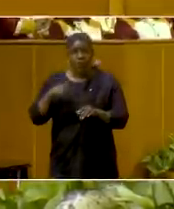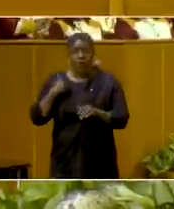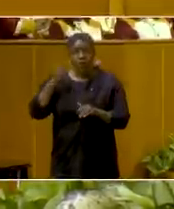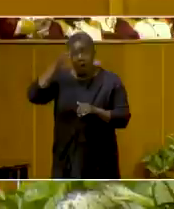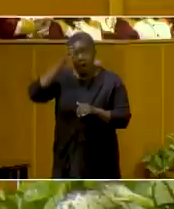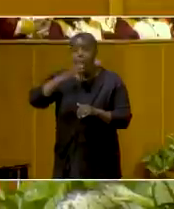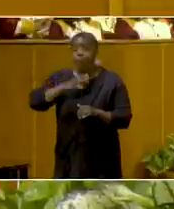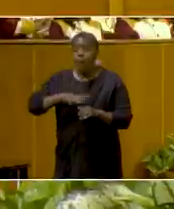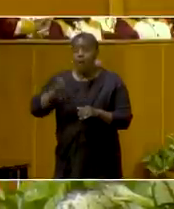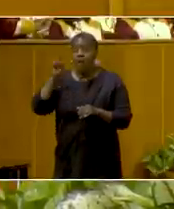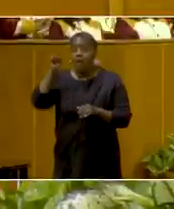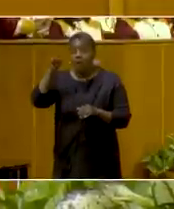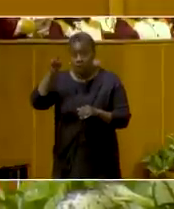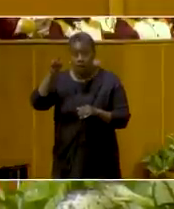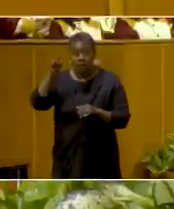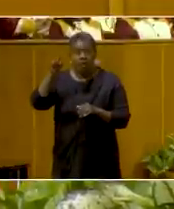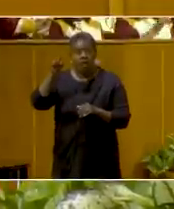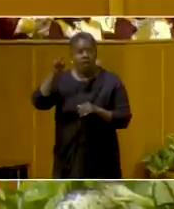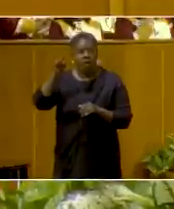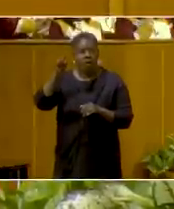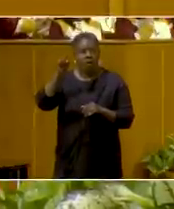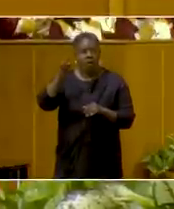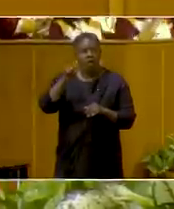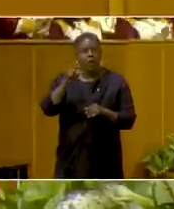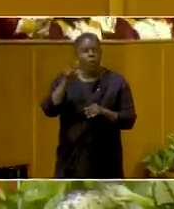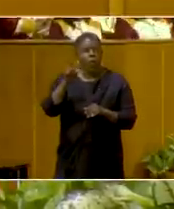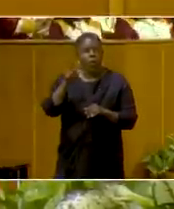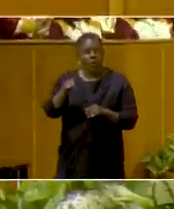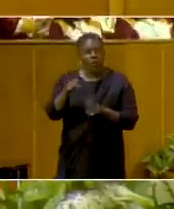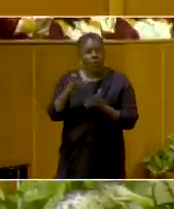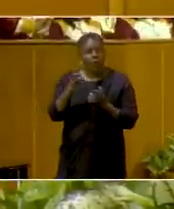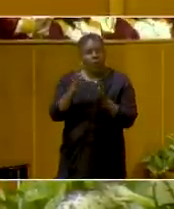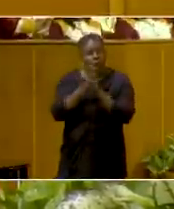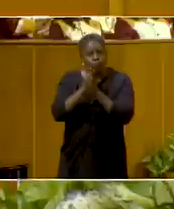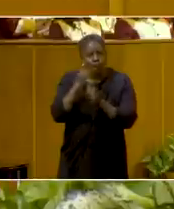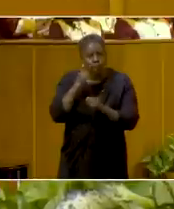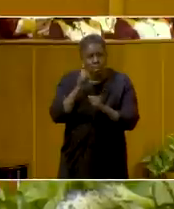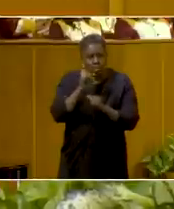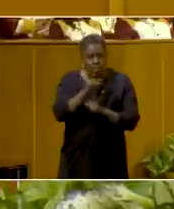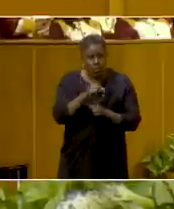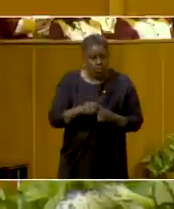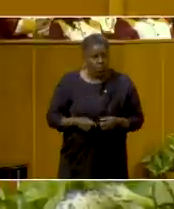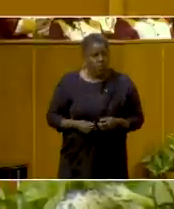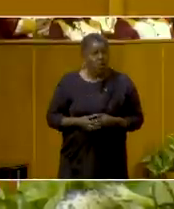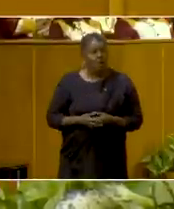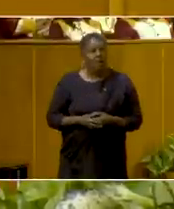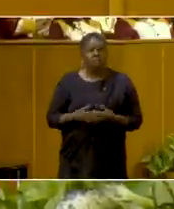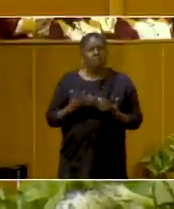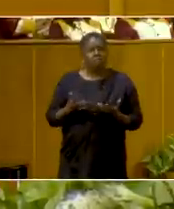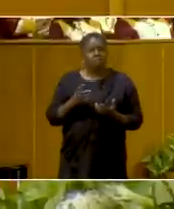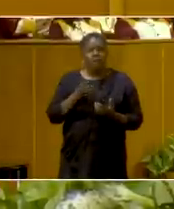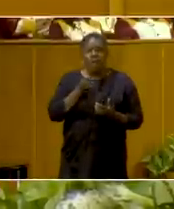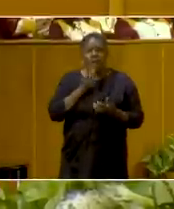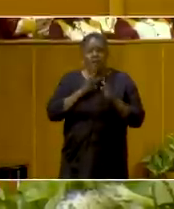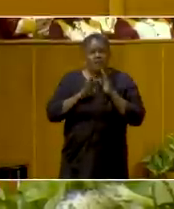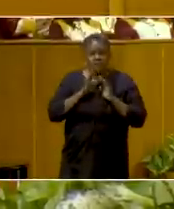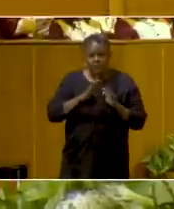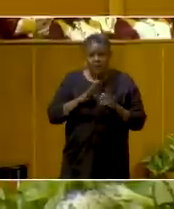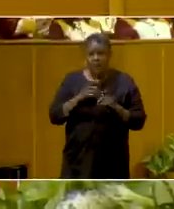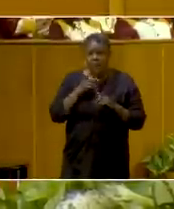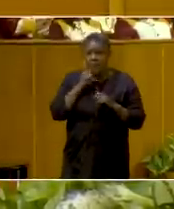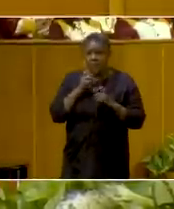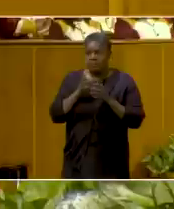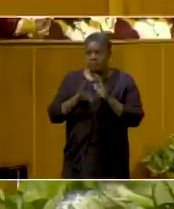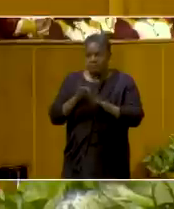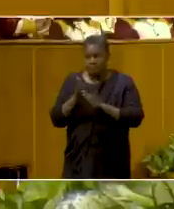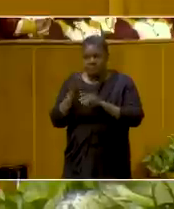back who wants to pray with you. I was a little frustrated. I'm on my way out. I've got